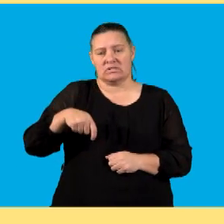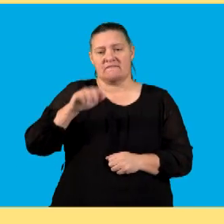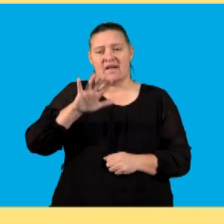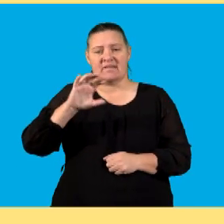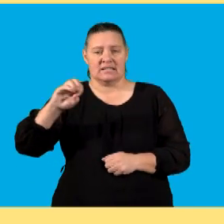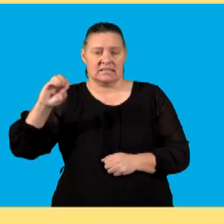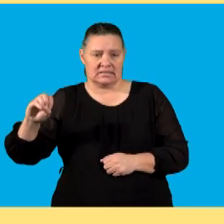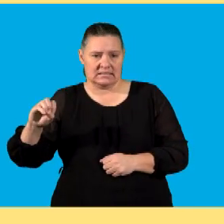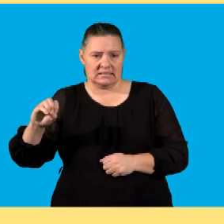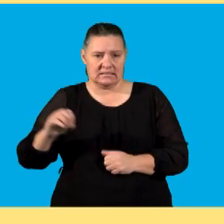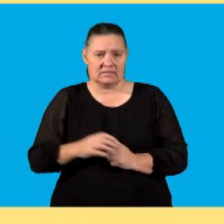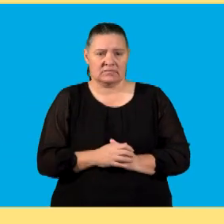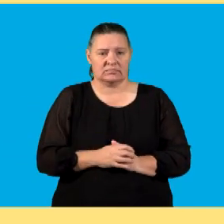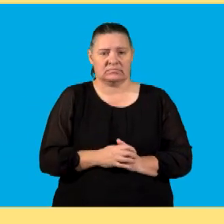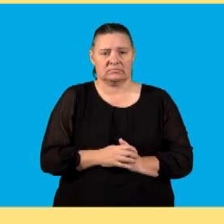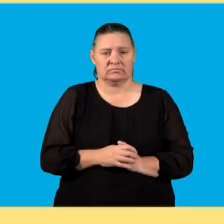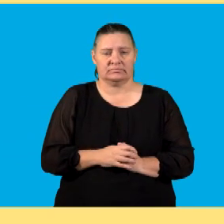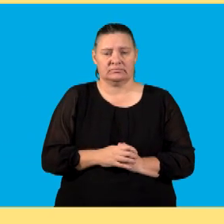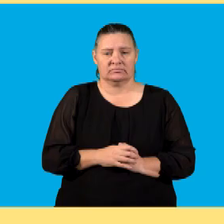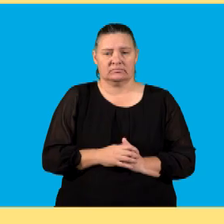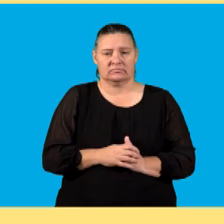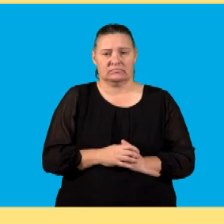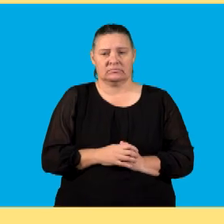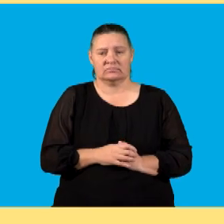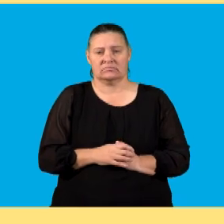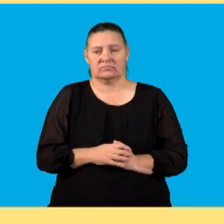44,500 minus